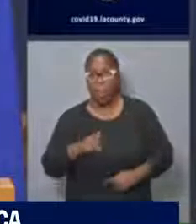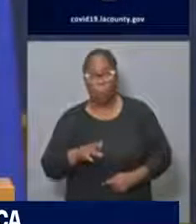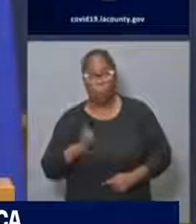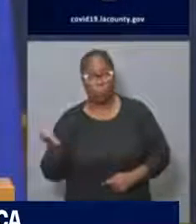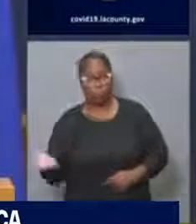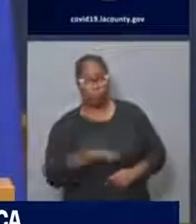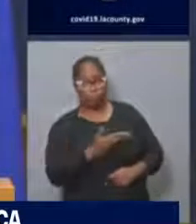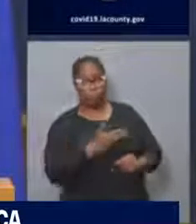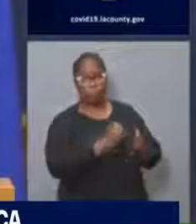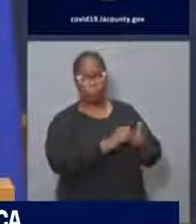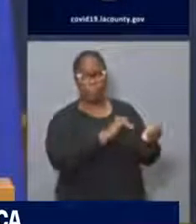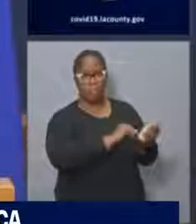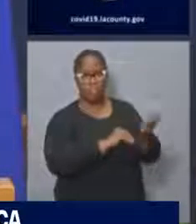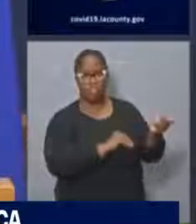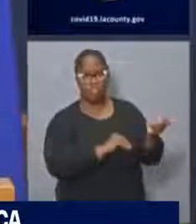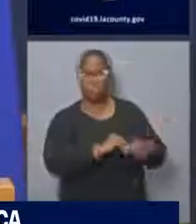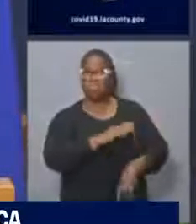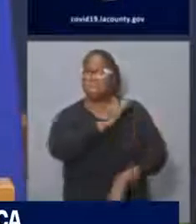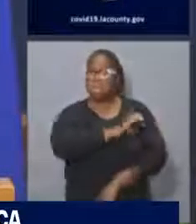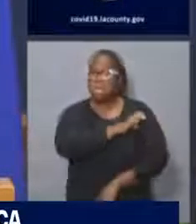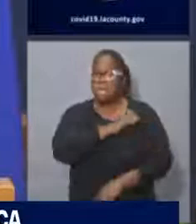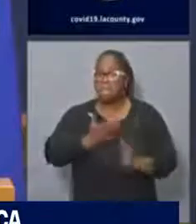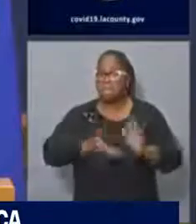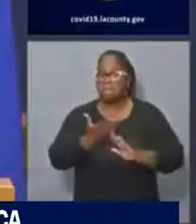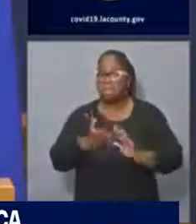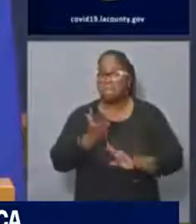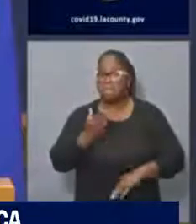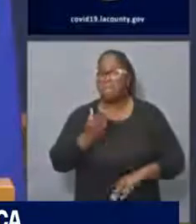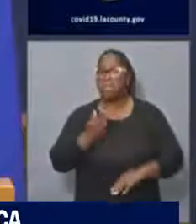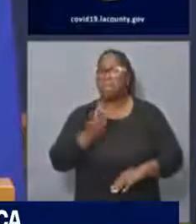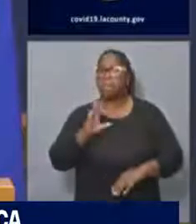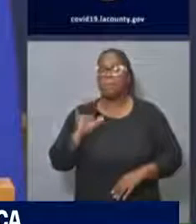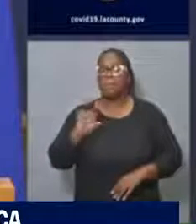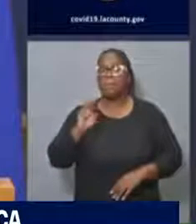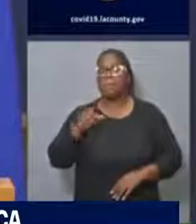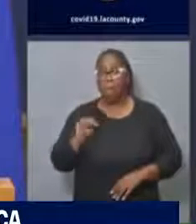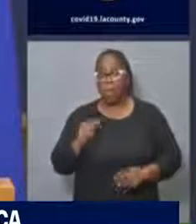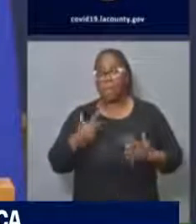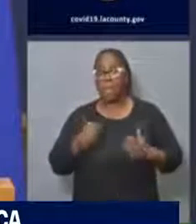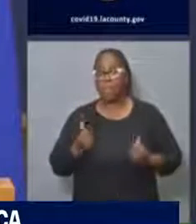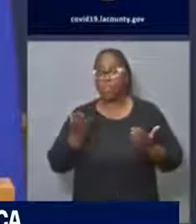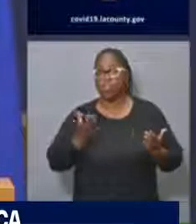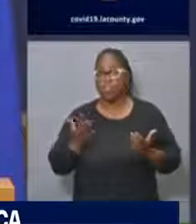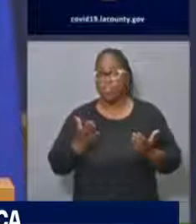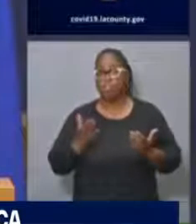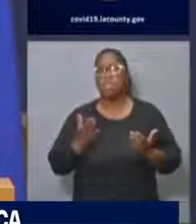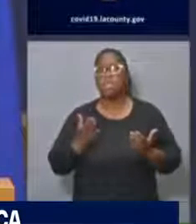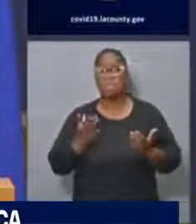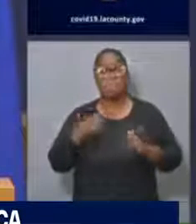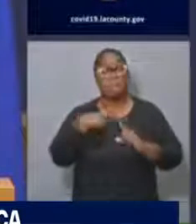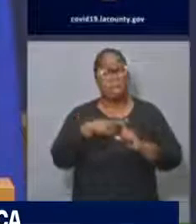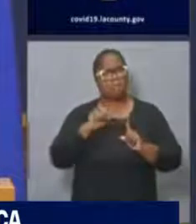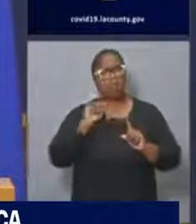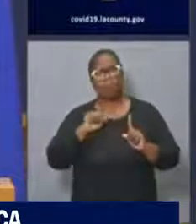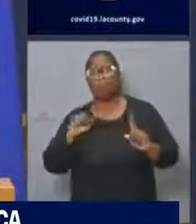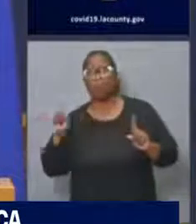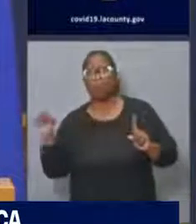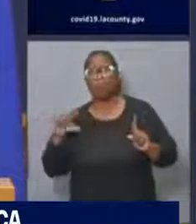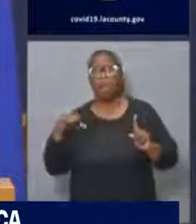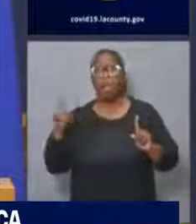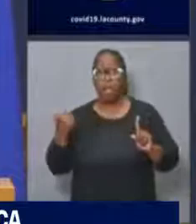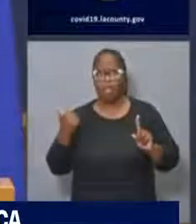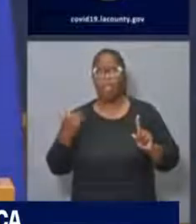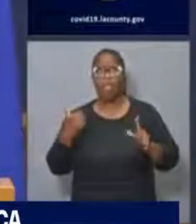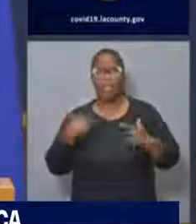provider partners, including clinics operated by the Department of Health Services, as well as other community clinics and federally qualified